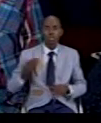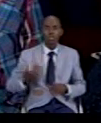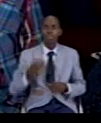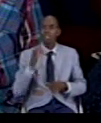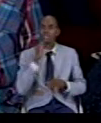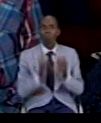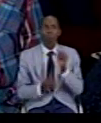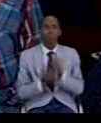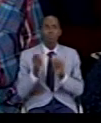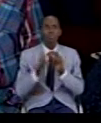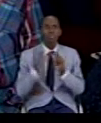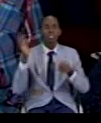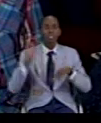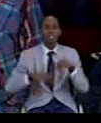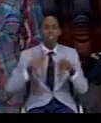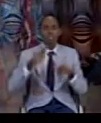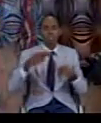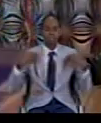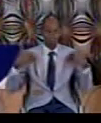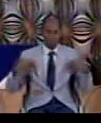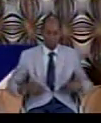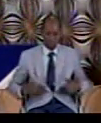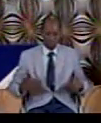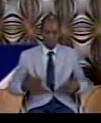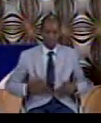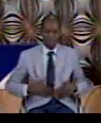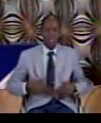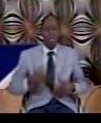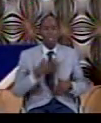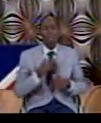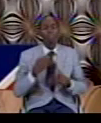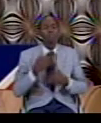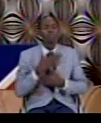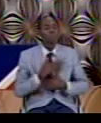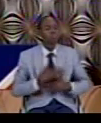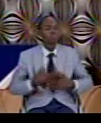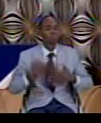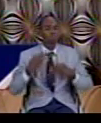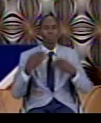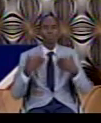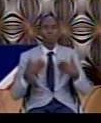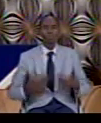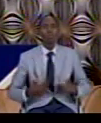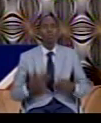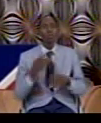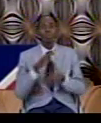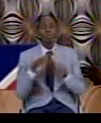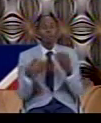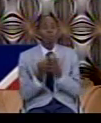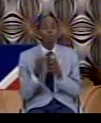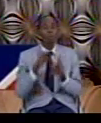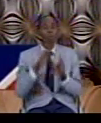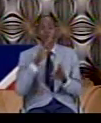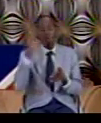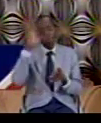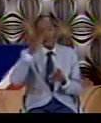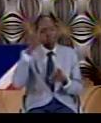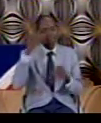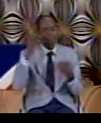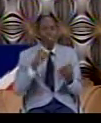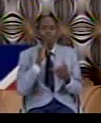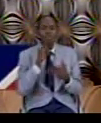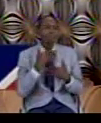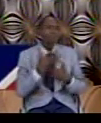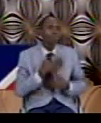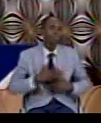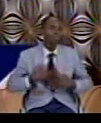body, your belly, and the pleasures of the body. Your people, all they're looking for pleasure, pleasure, pleasure,